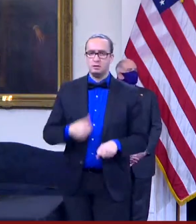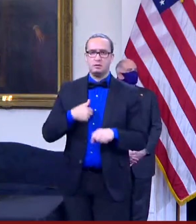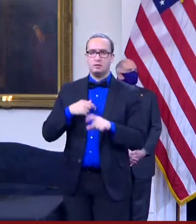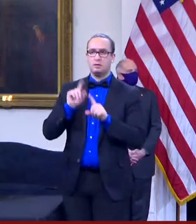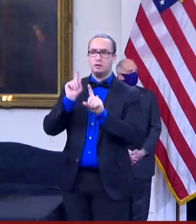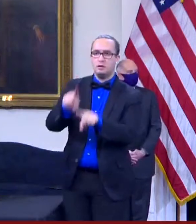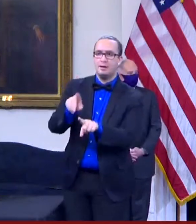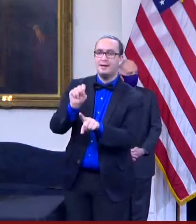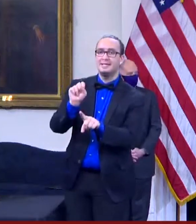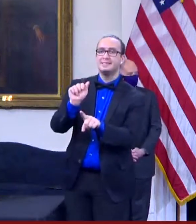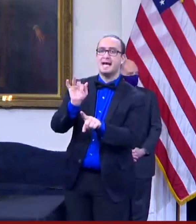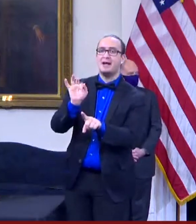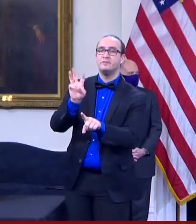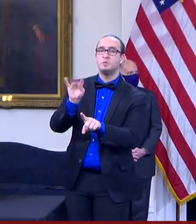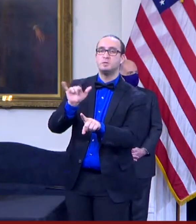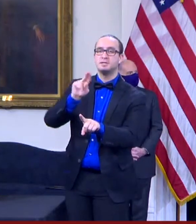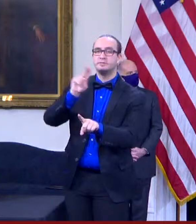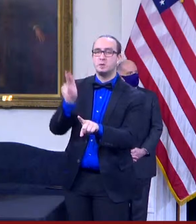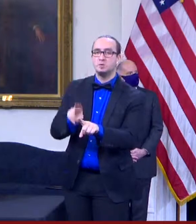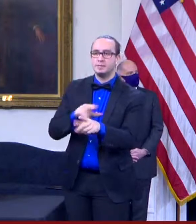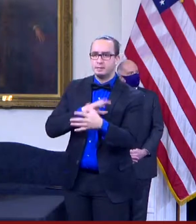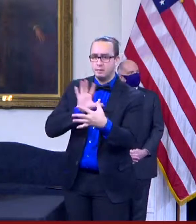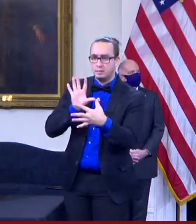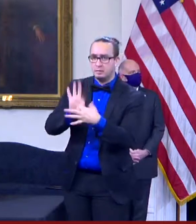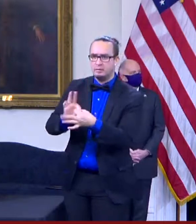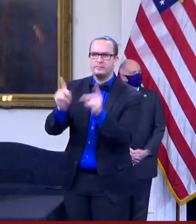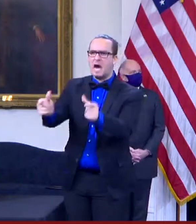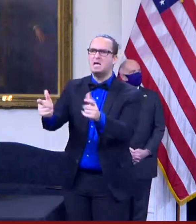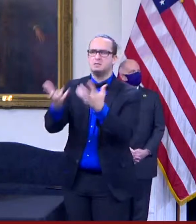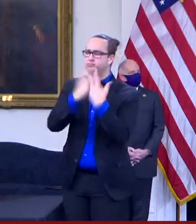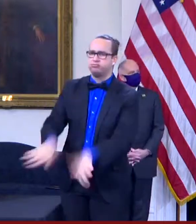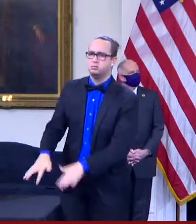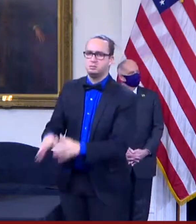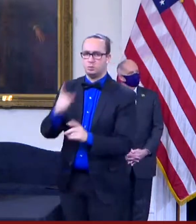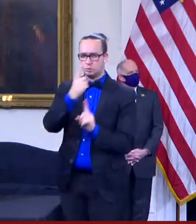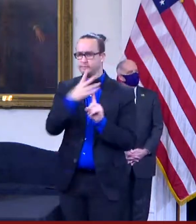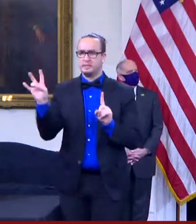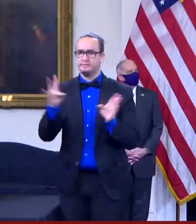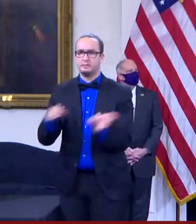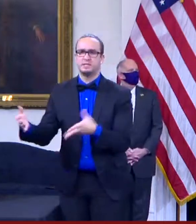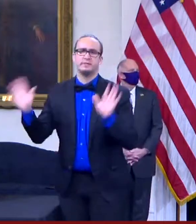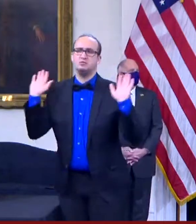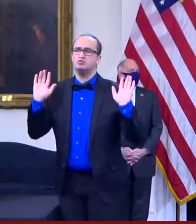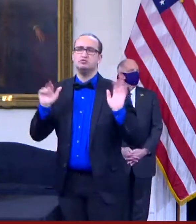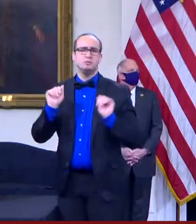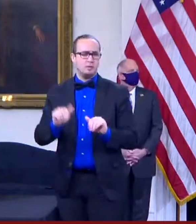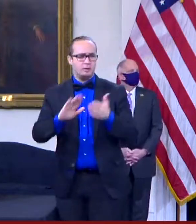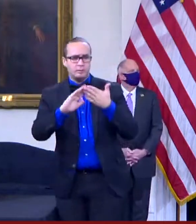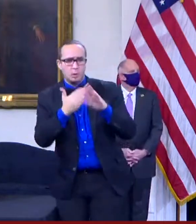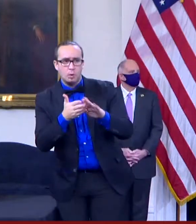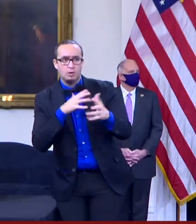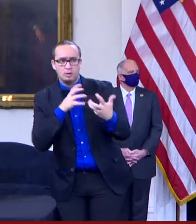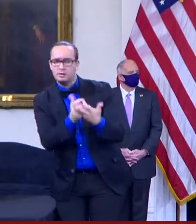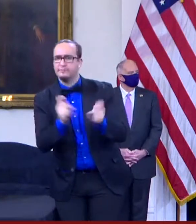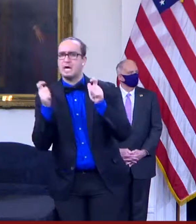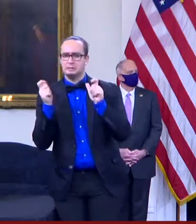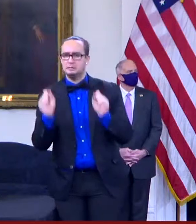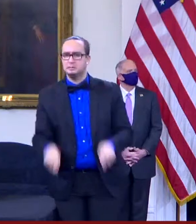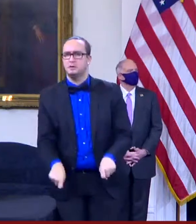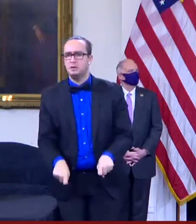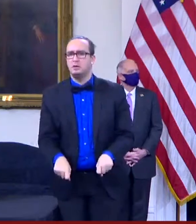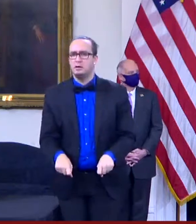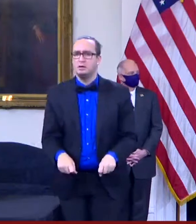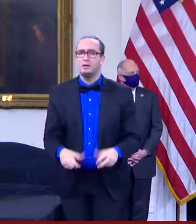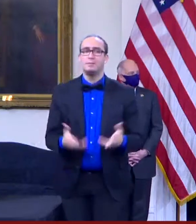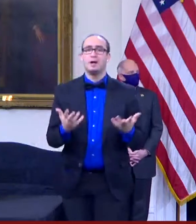or to the venue and open, we're good to go. In other instances, it's taking some time to to walk through the process. How do we get your list?